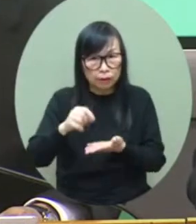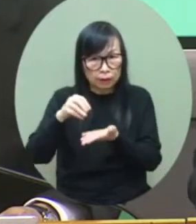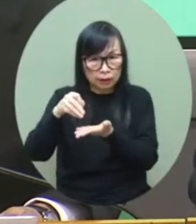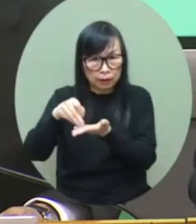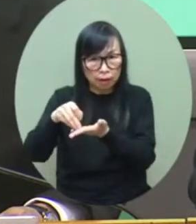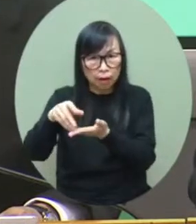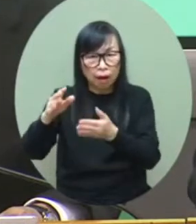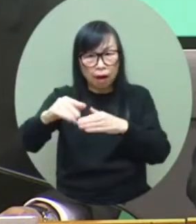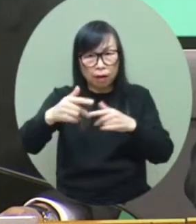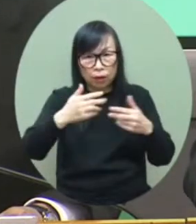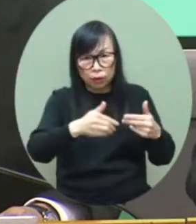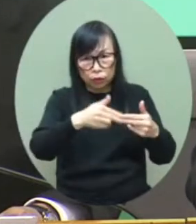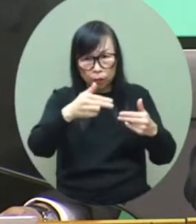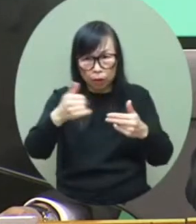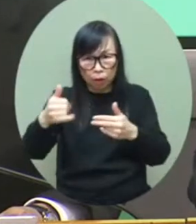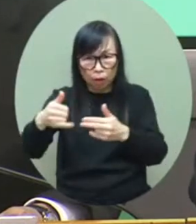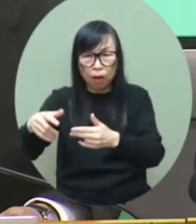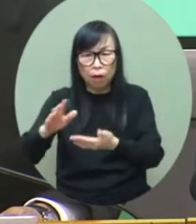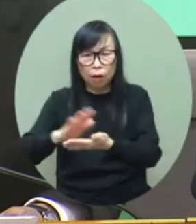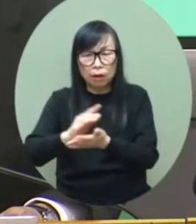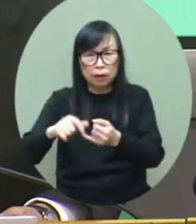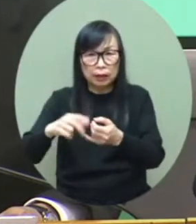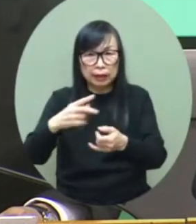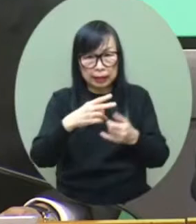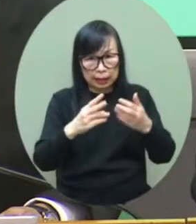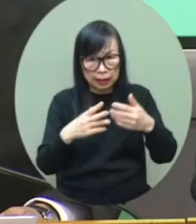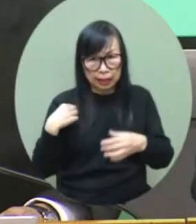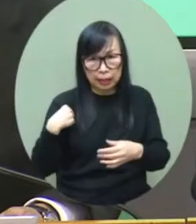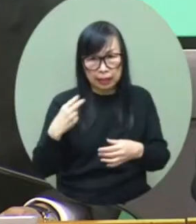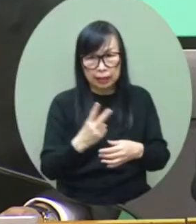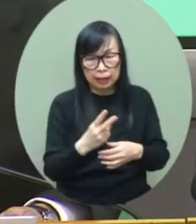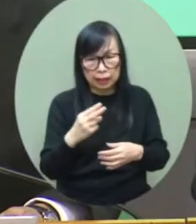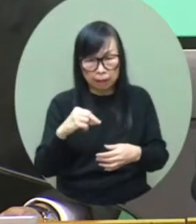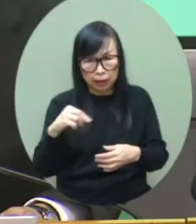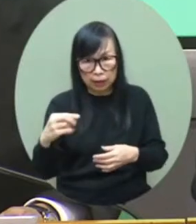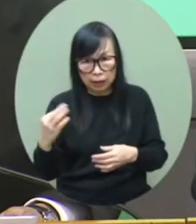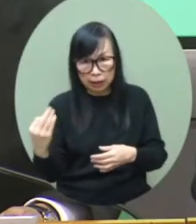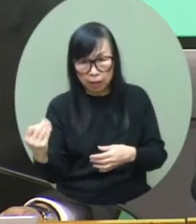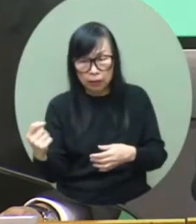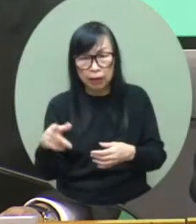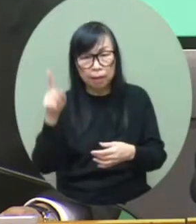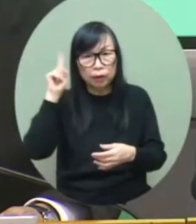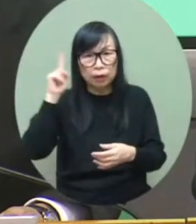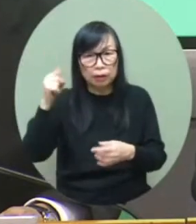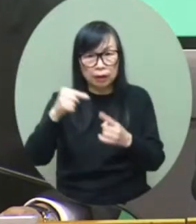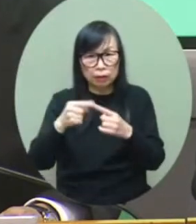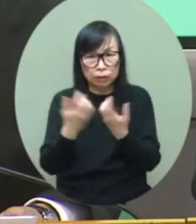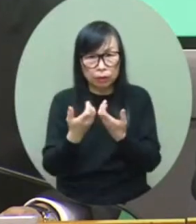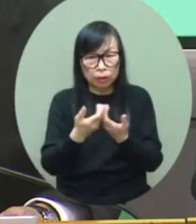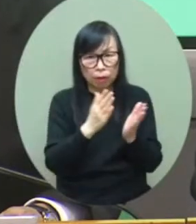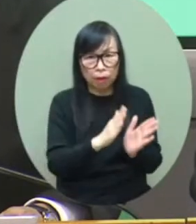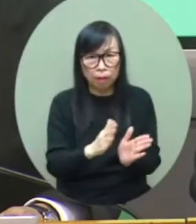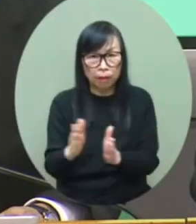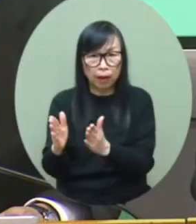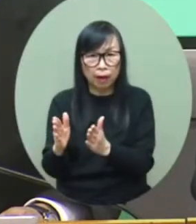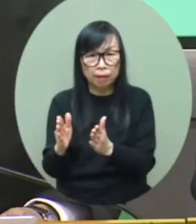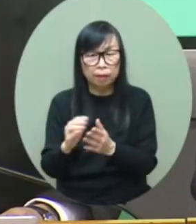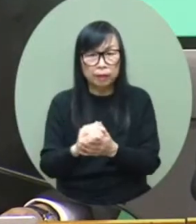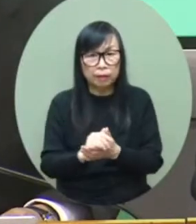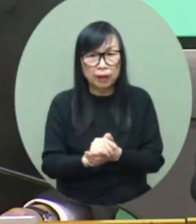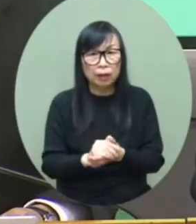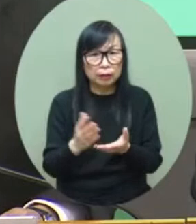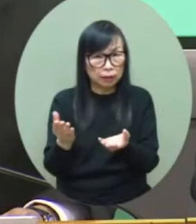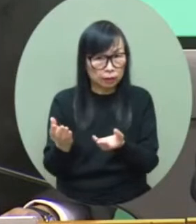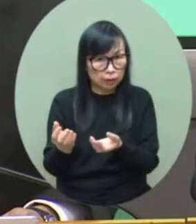of the Chinese New Year, there was a strong demand for travel quotas. So we have